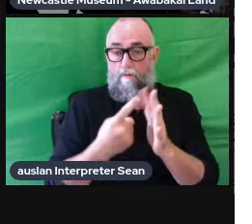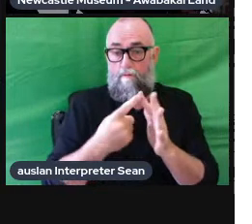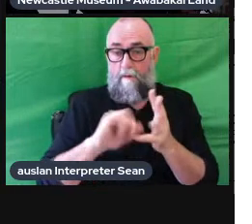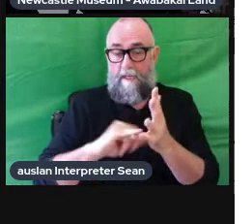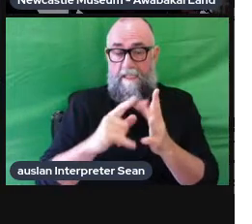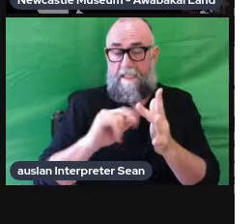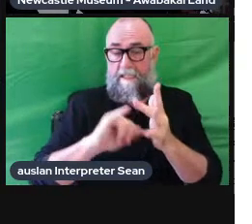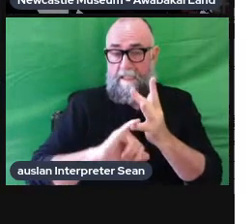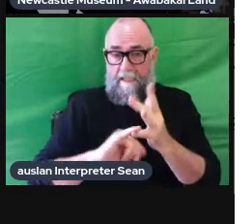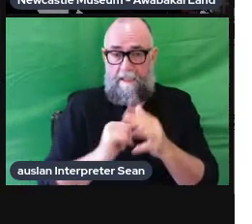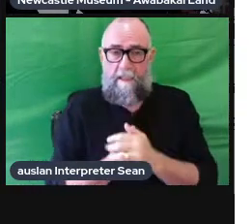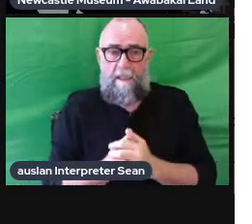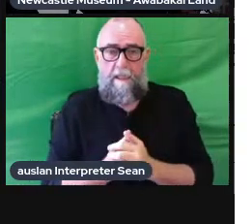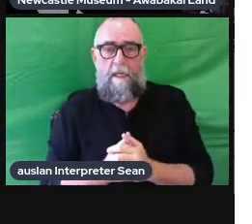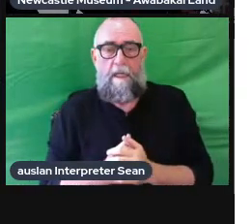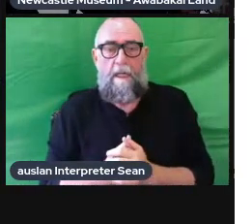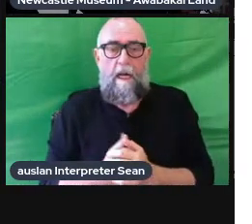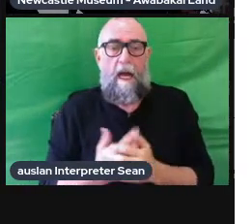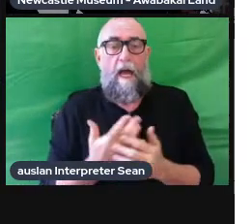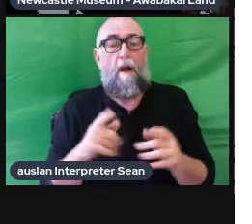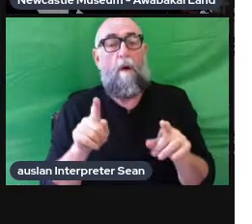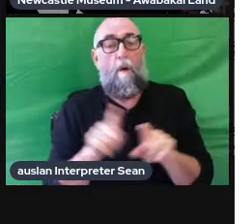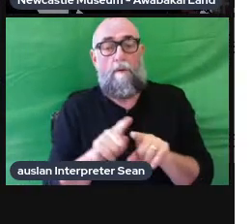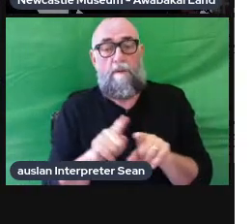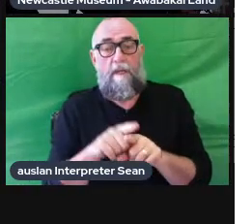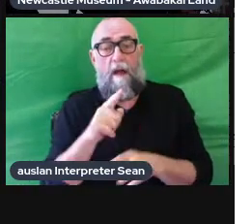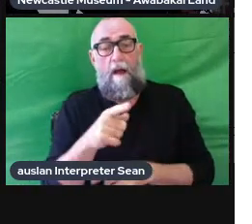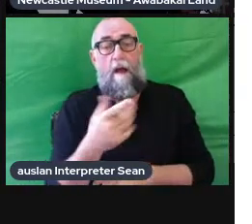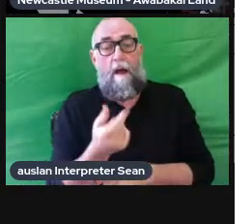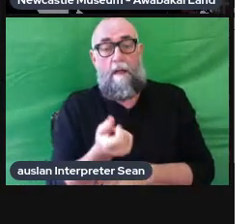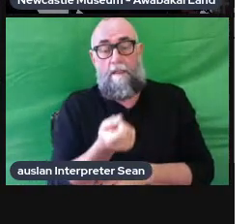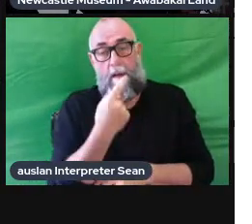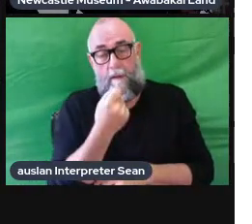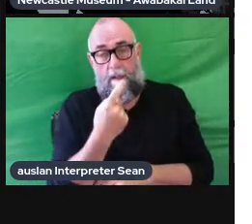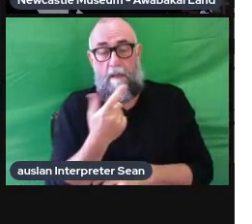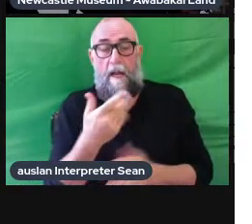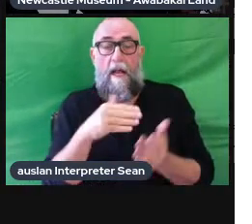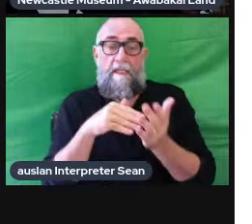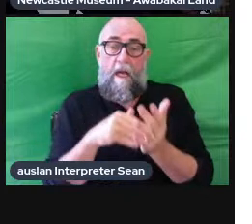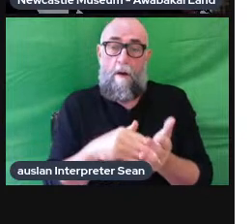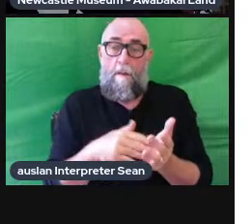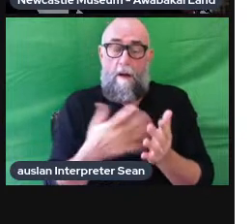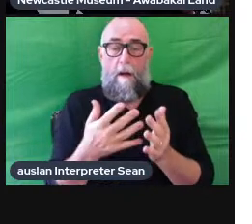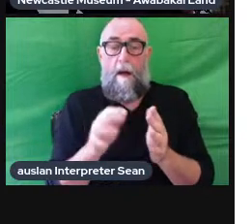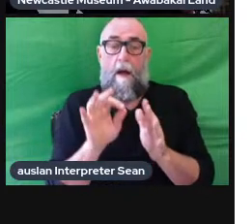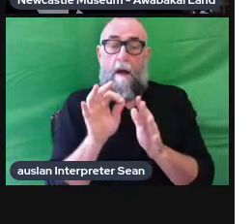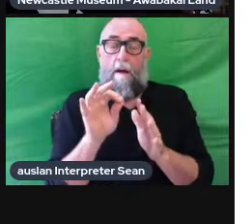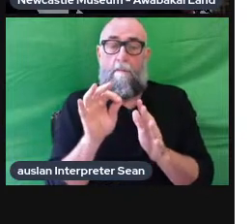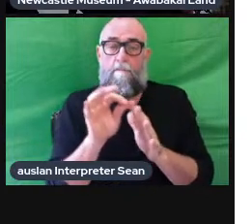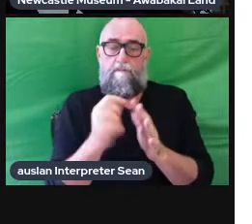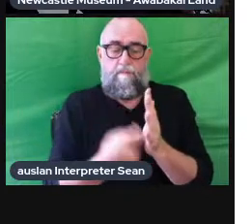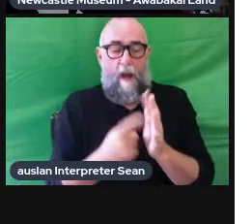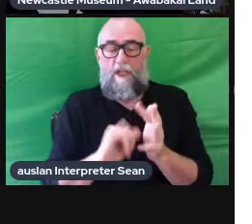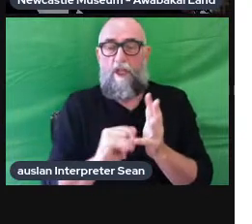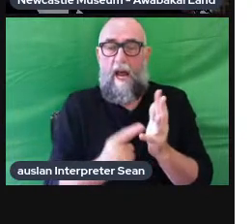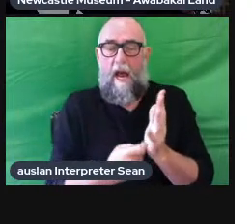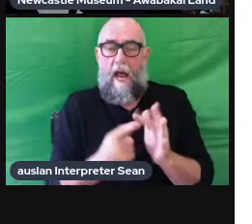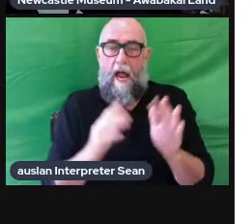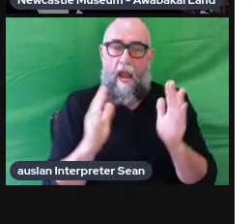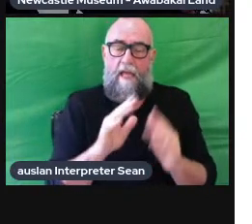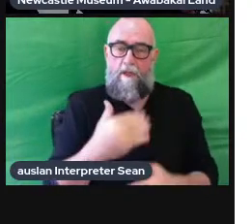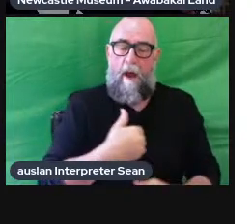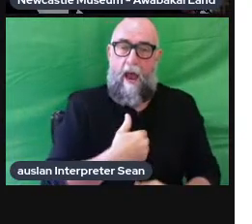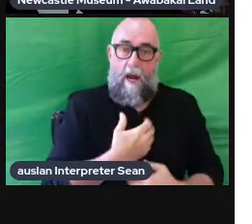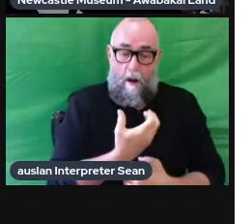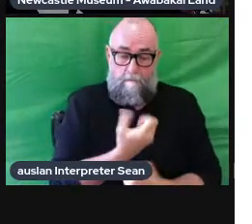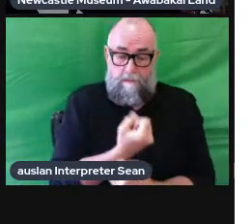pressure is they can slow down the heart pumping. So allow the heart to pump more gently so you don't have that pressure of that circulation with each